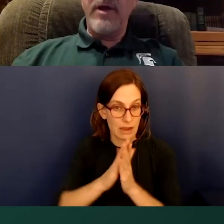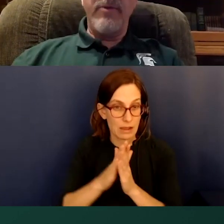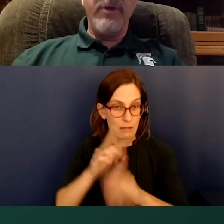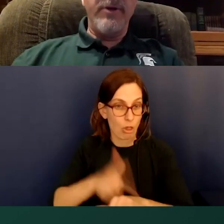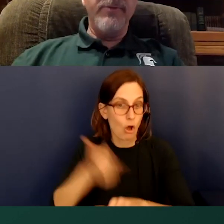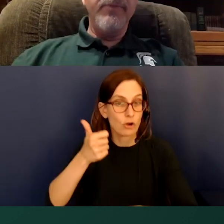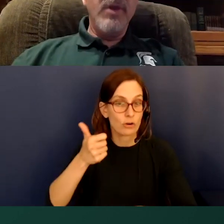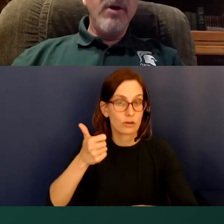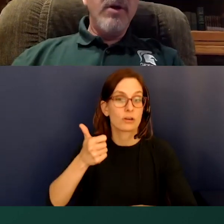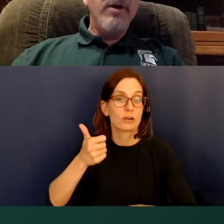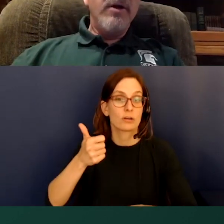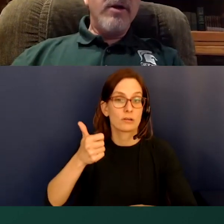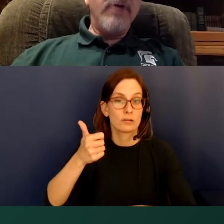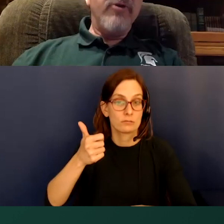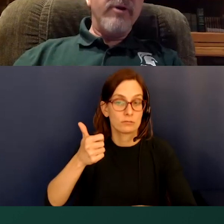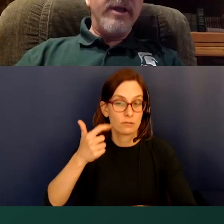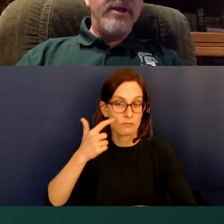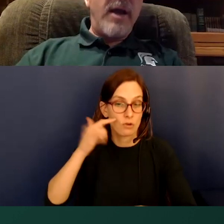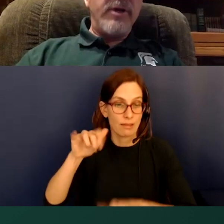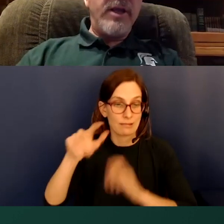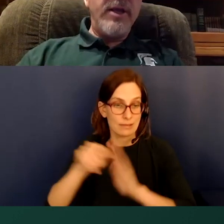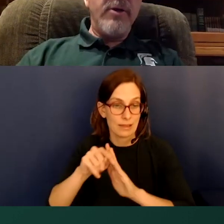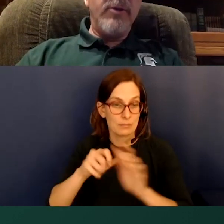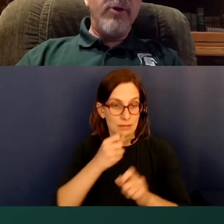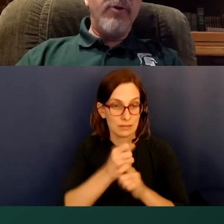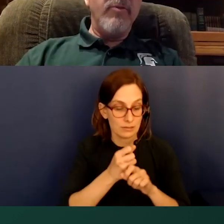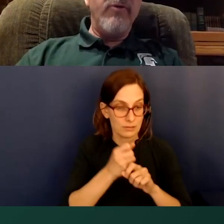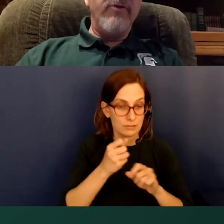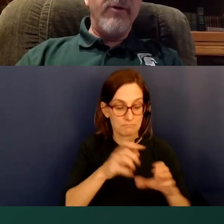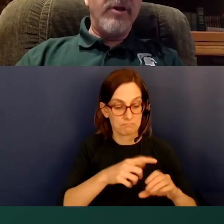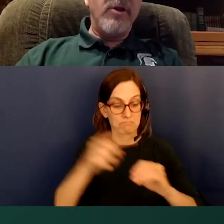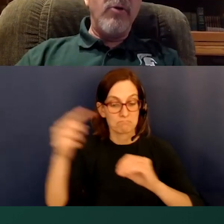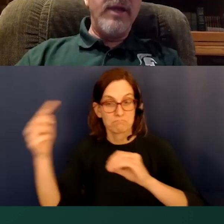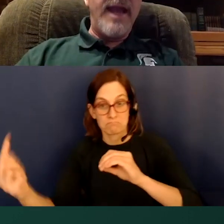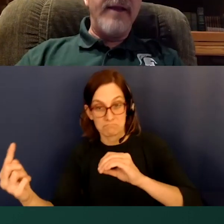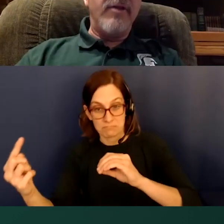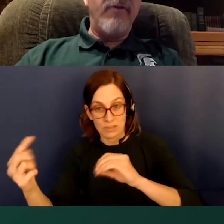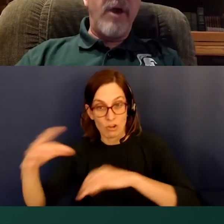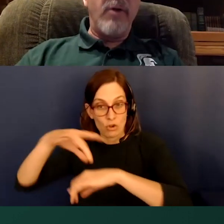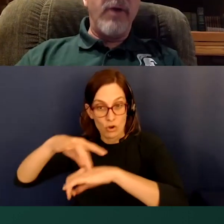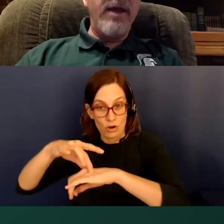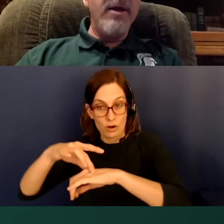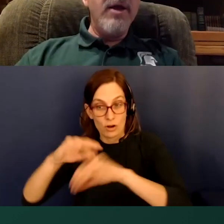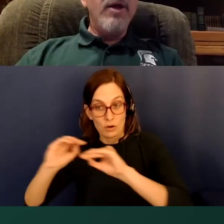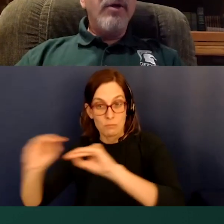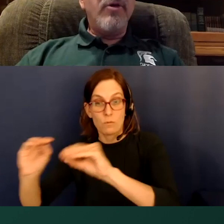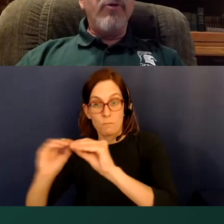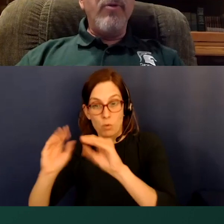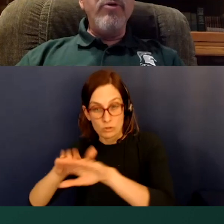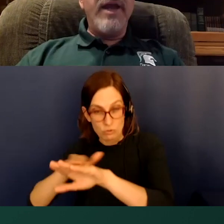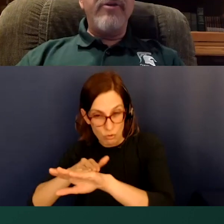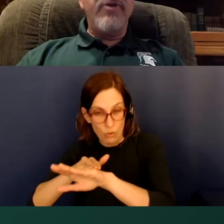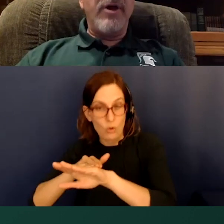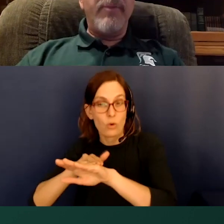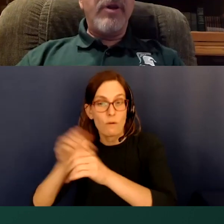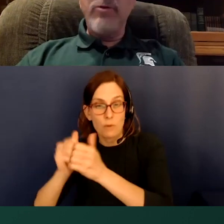that time of the year. Contrarily, down here, the Earth is moving very slowly and it's far away. So the